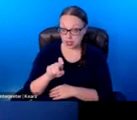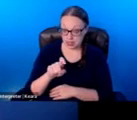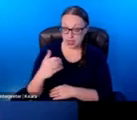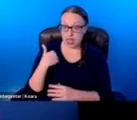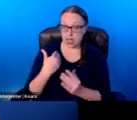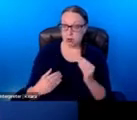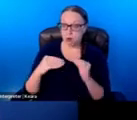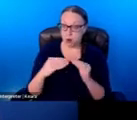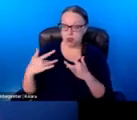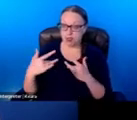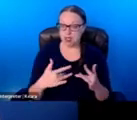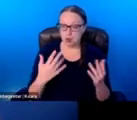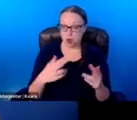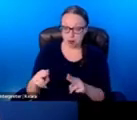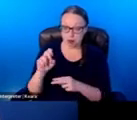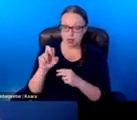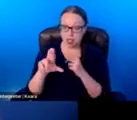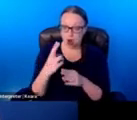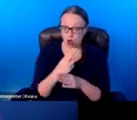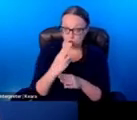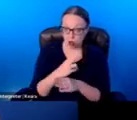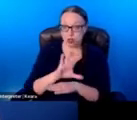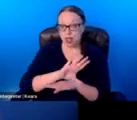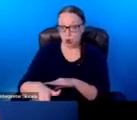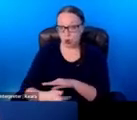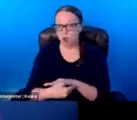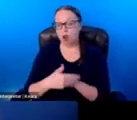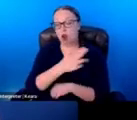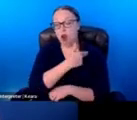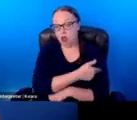prevalence of ER use and overnight hospital or rehab stays.